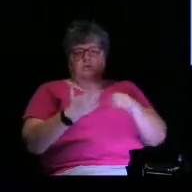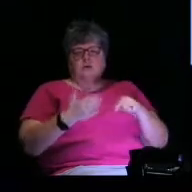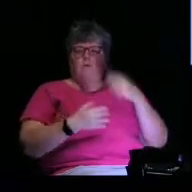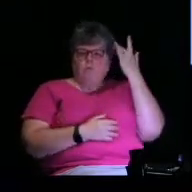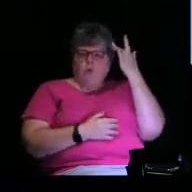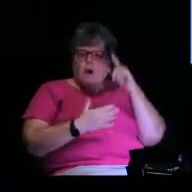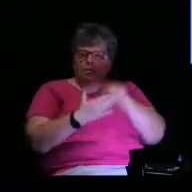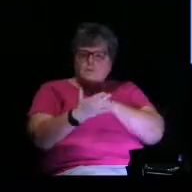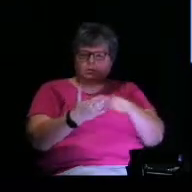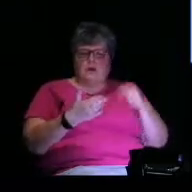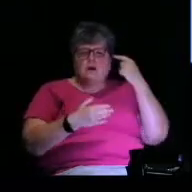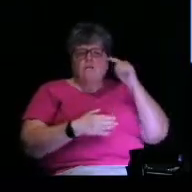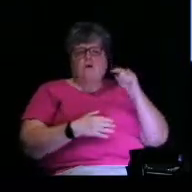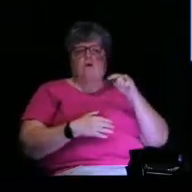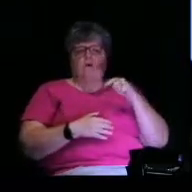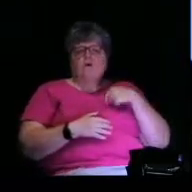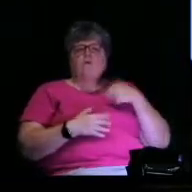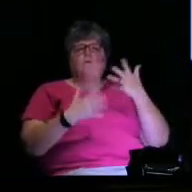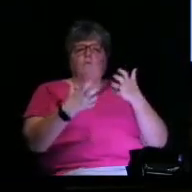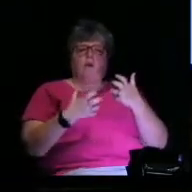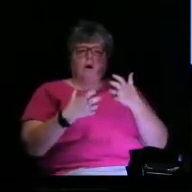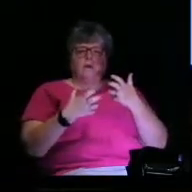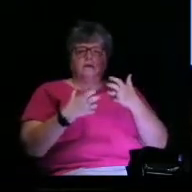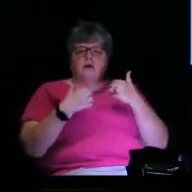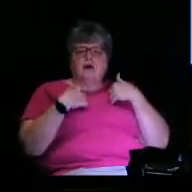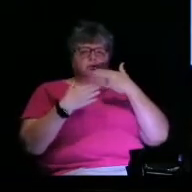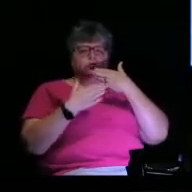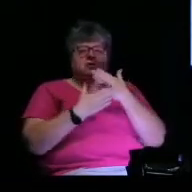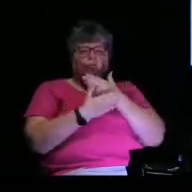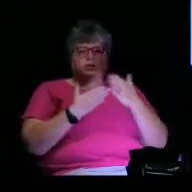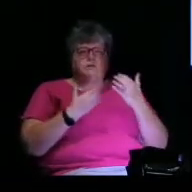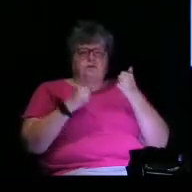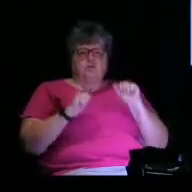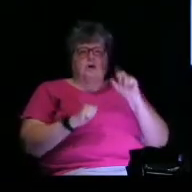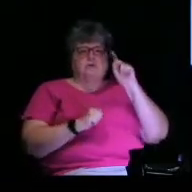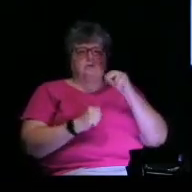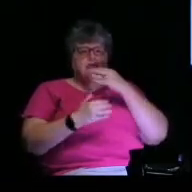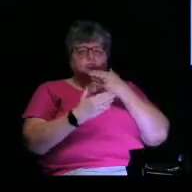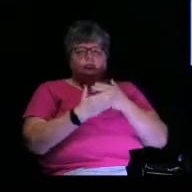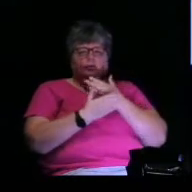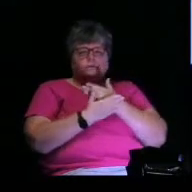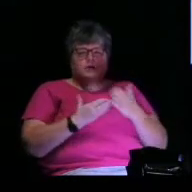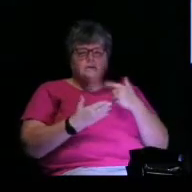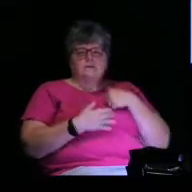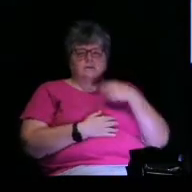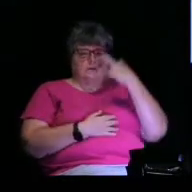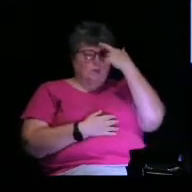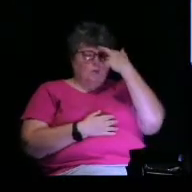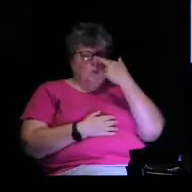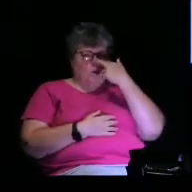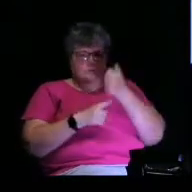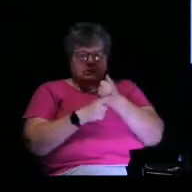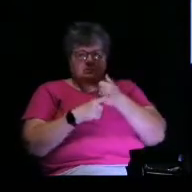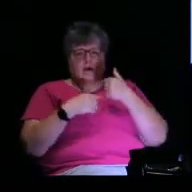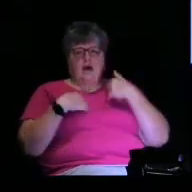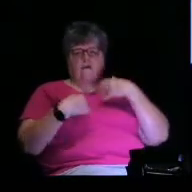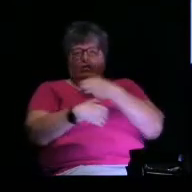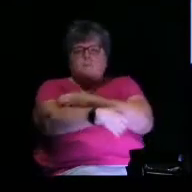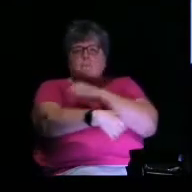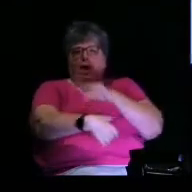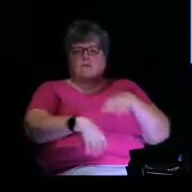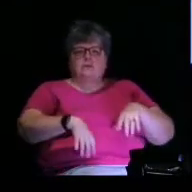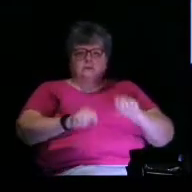For simply longing after good things, trying to do good things. The Romans had the power to